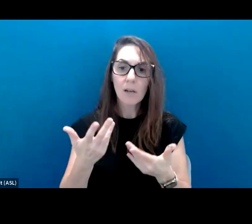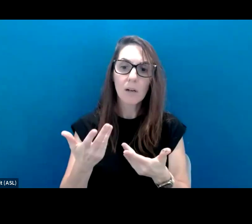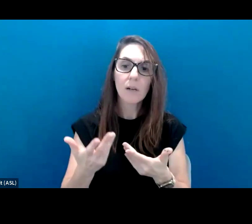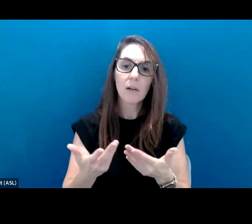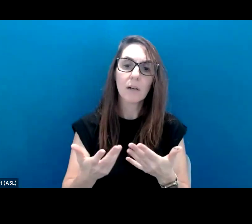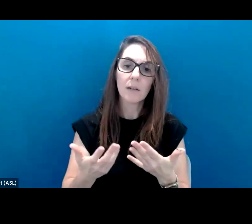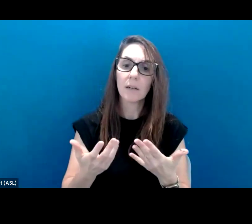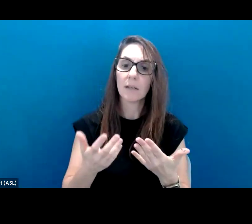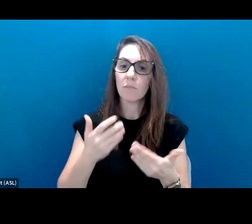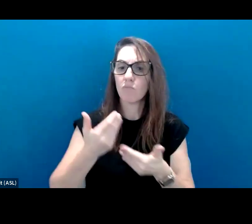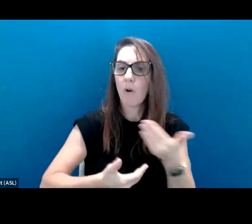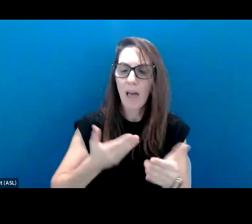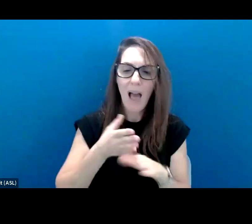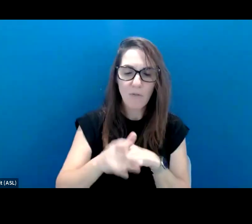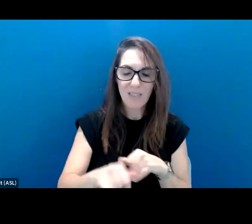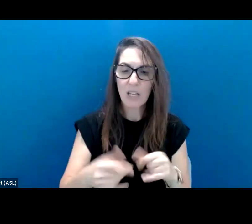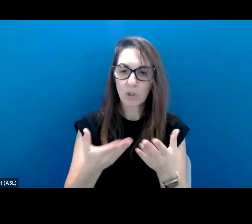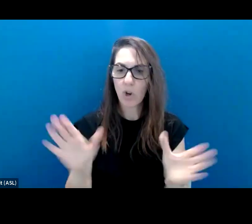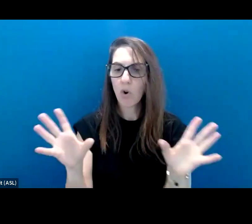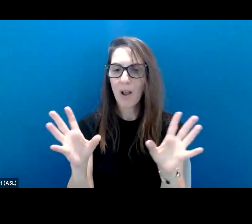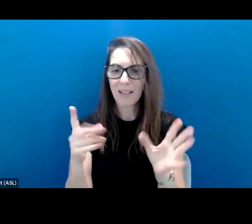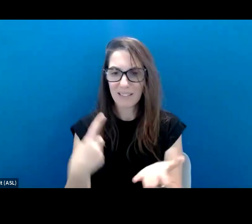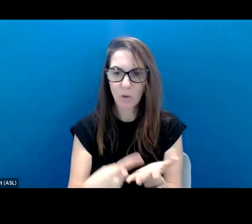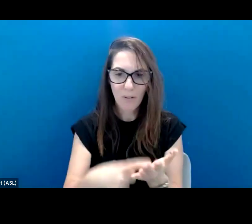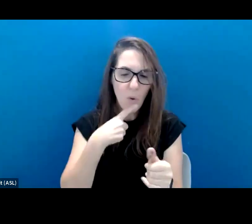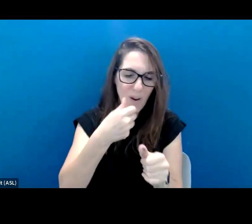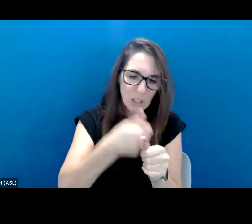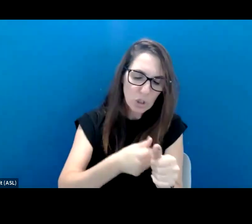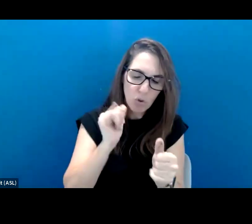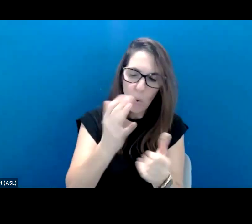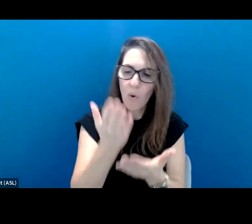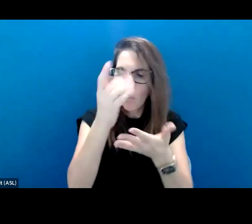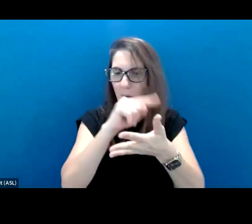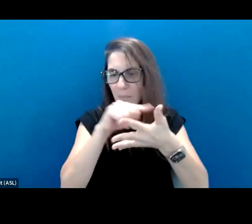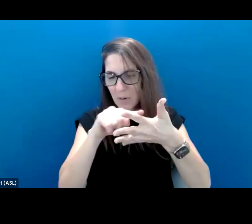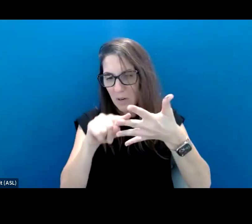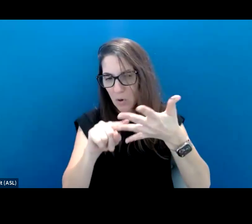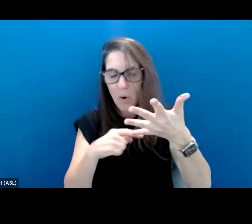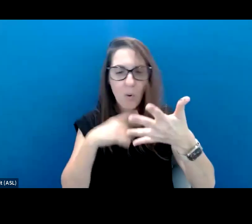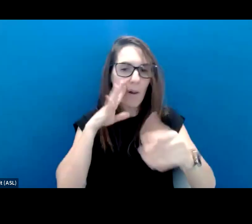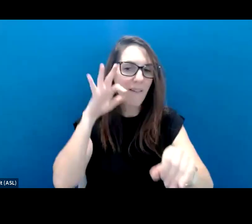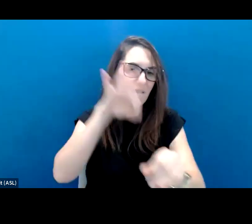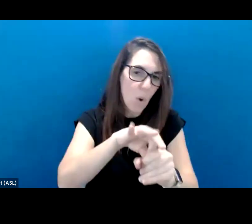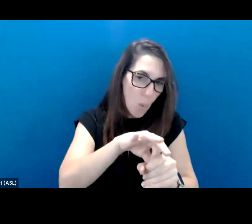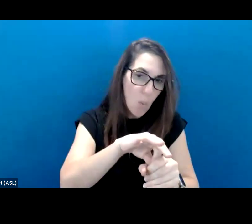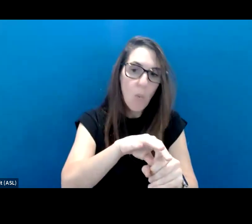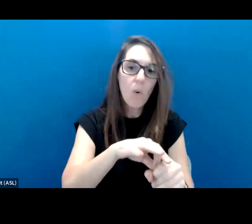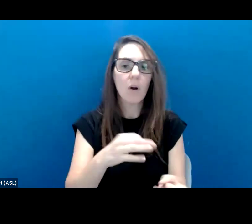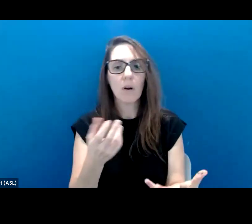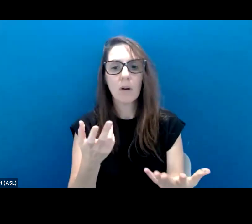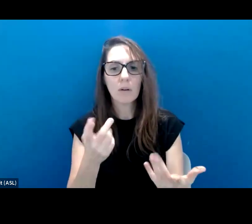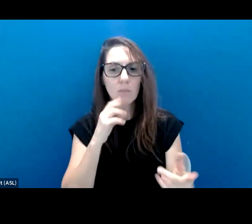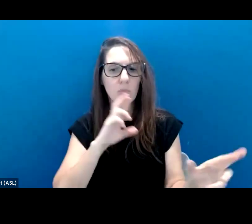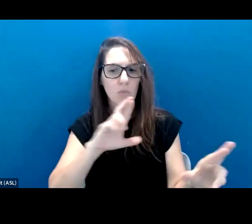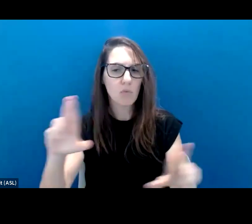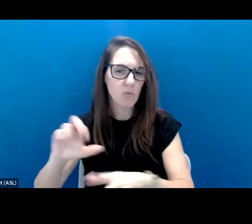is after we have a general discussion, I'll go back for each of these recommendations, and we're going to vote on each of these recommendations to put them into place, assuming that folks think that makes